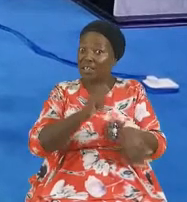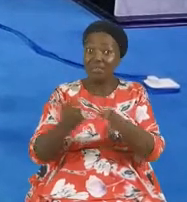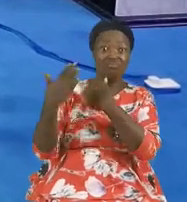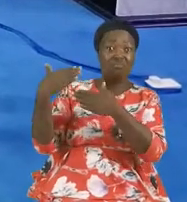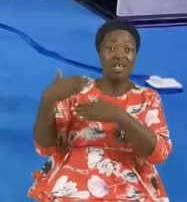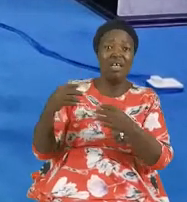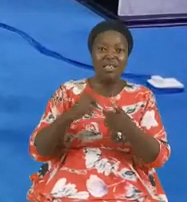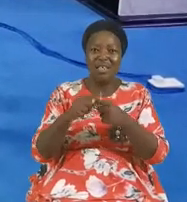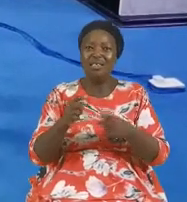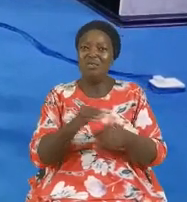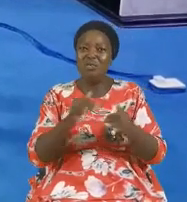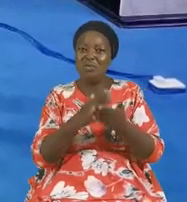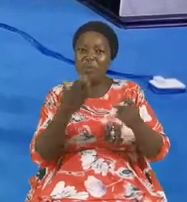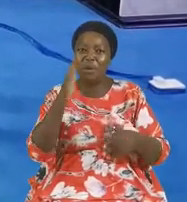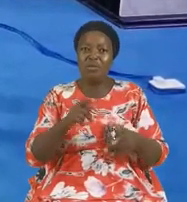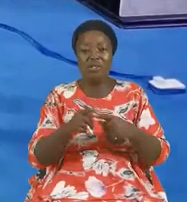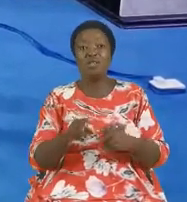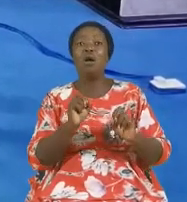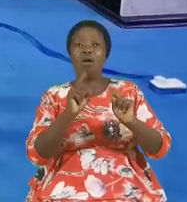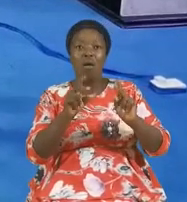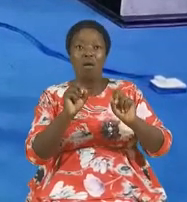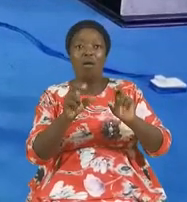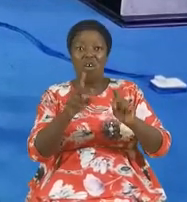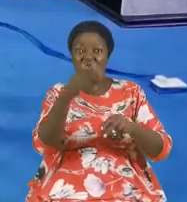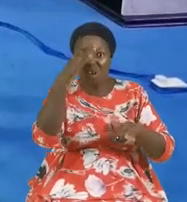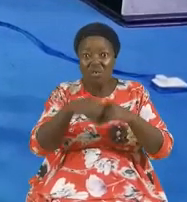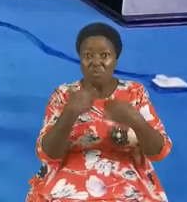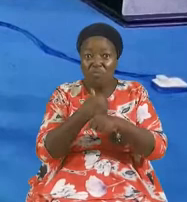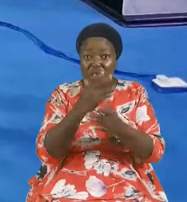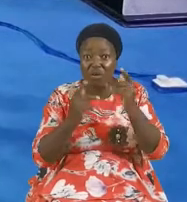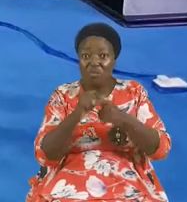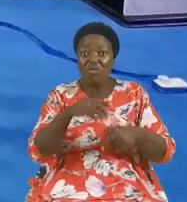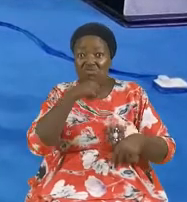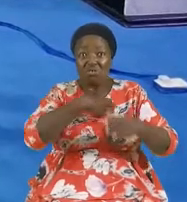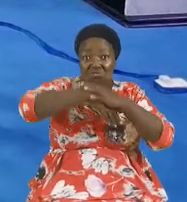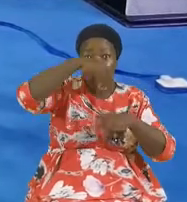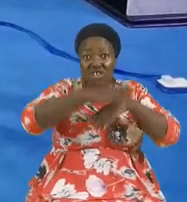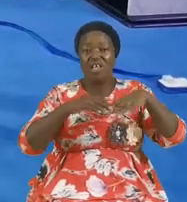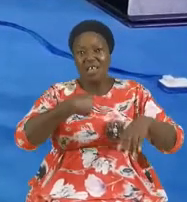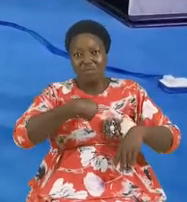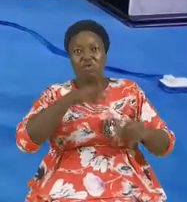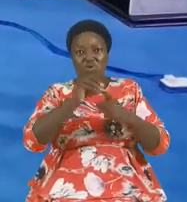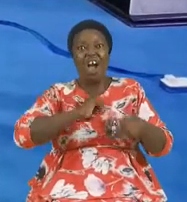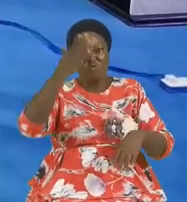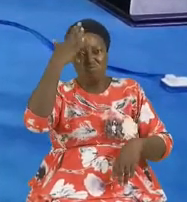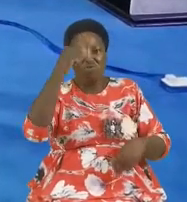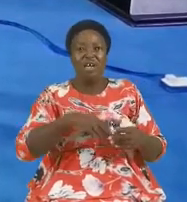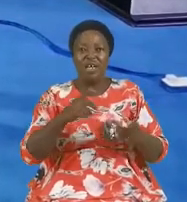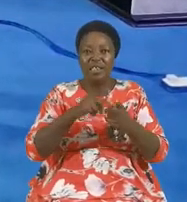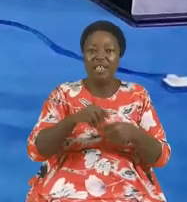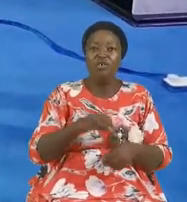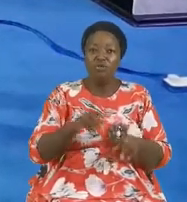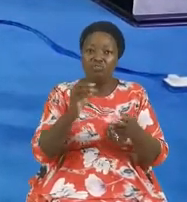When somebody crosses your way, at that time, when they cross your way, you say, You know how to make